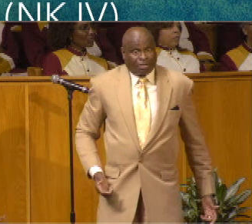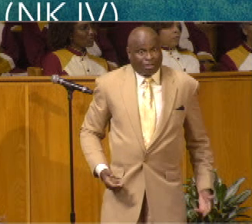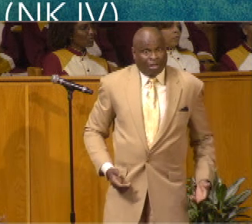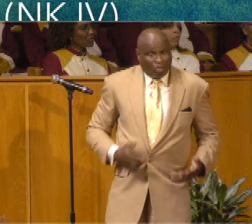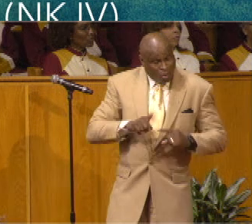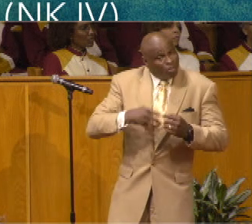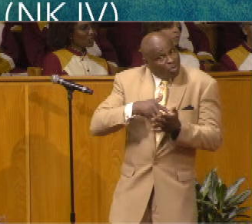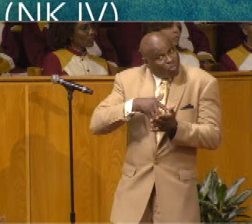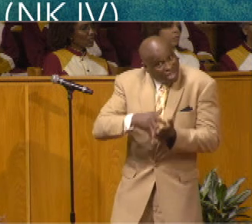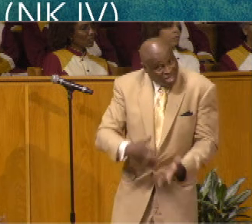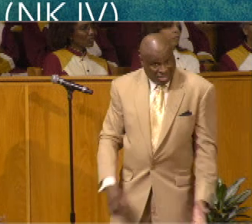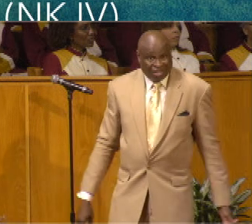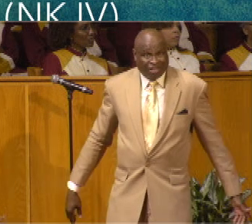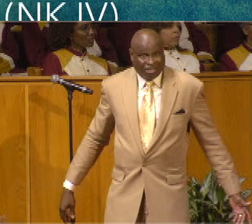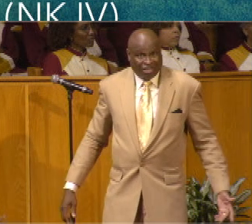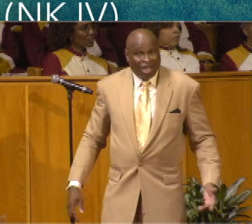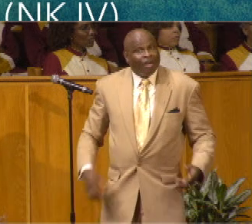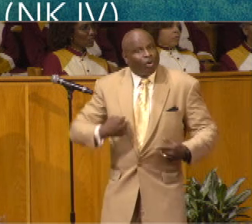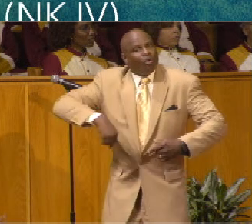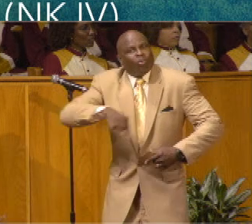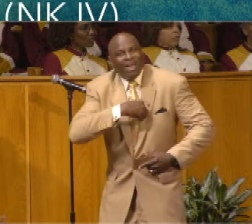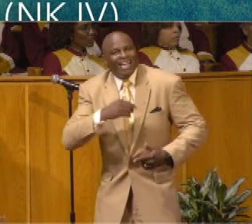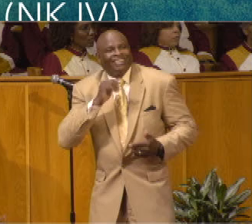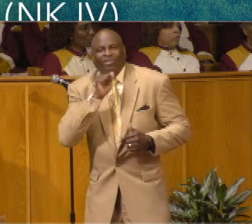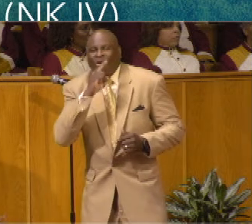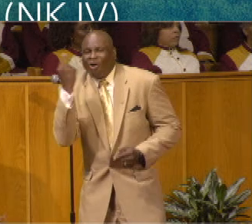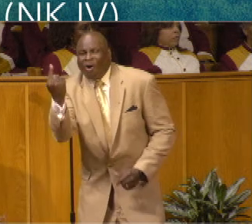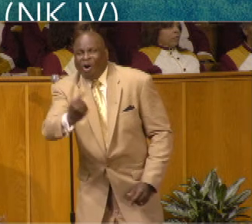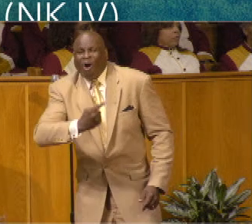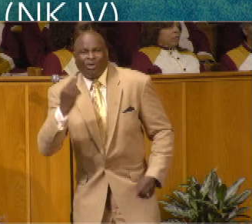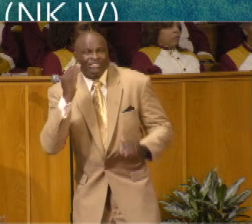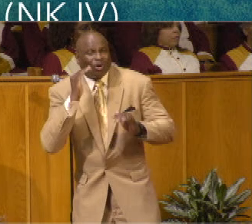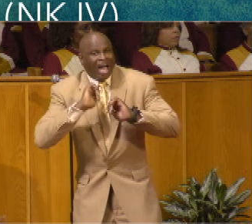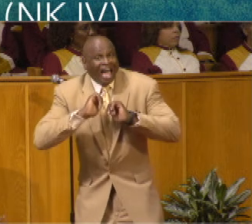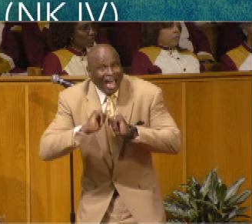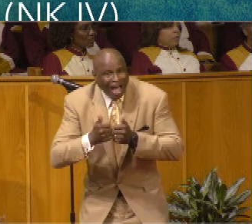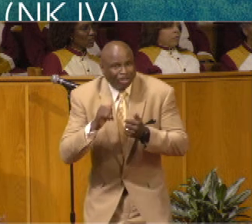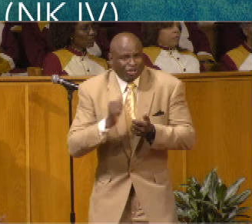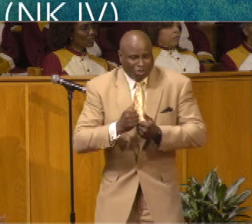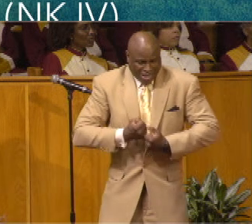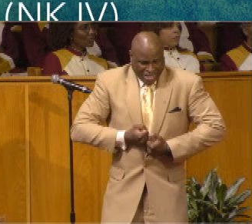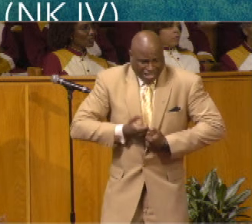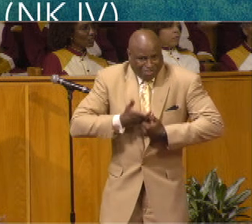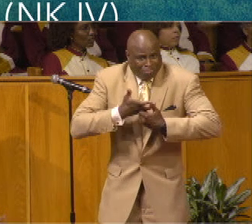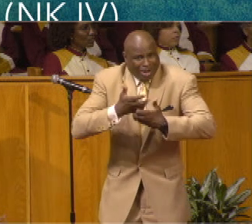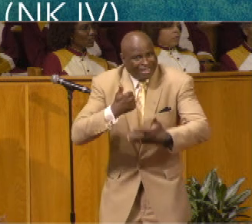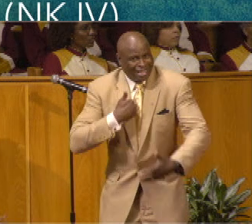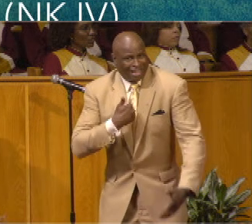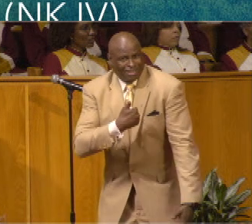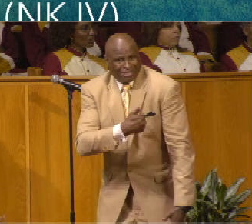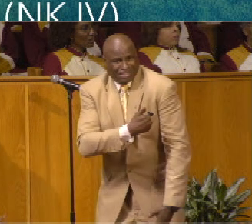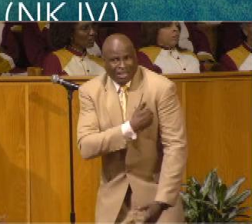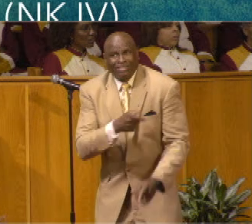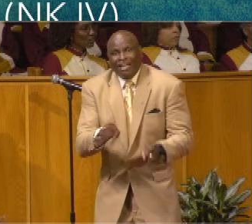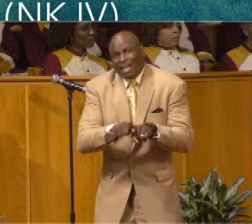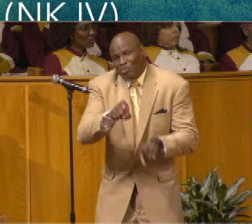our weakness. For we don't always know how to pray as we